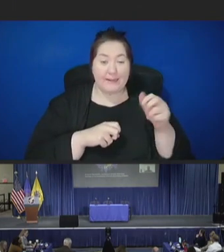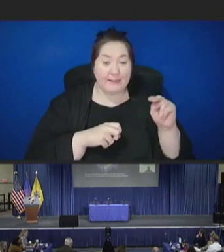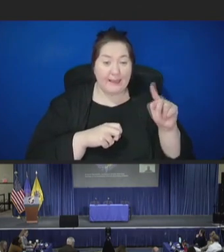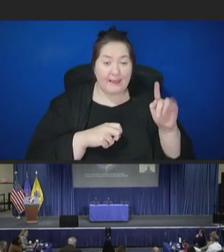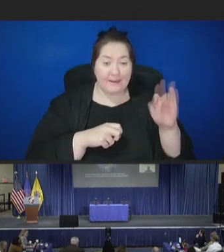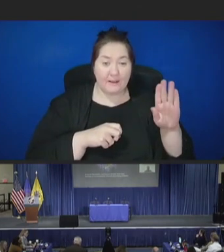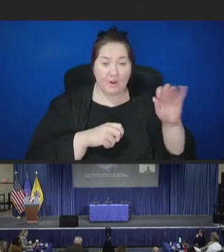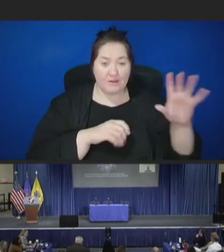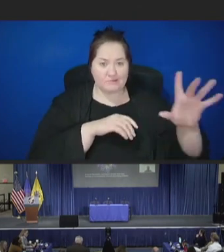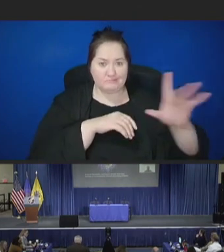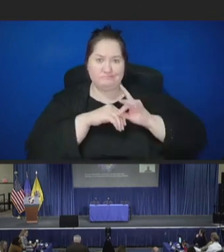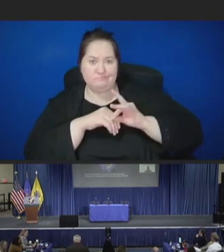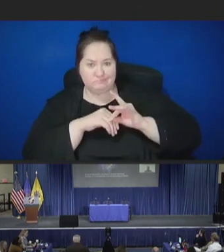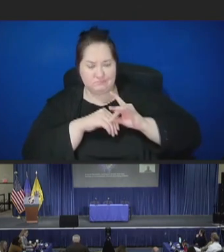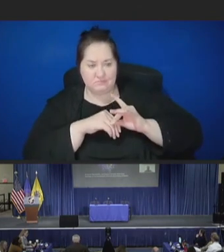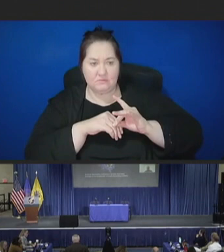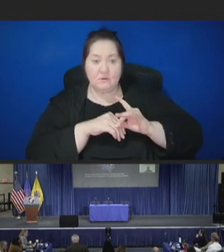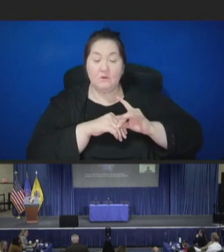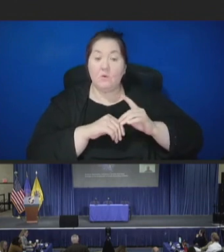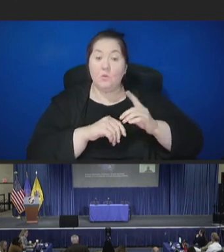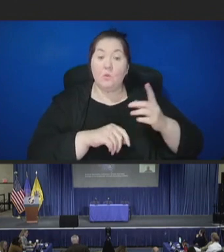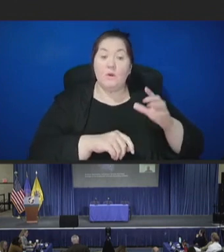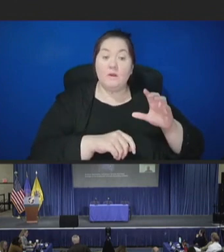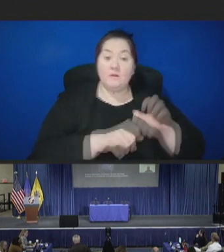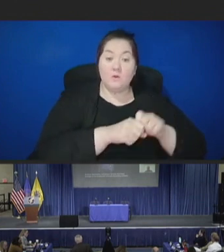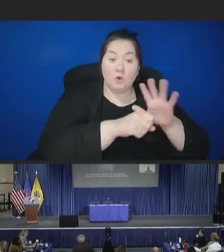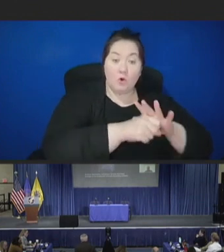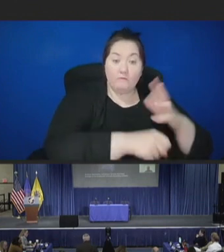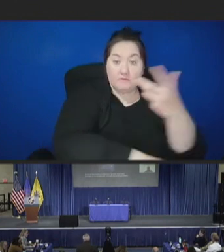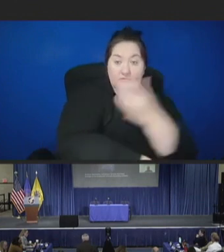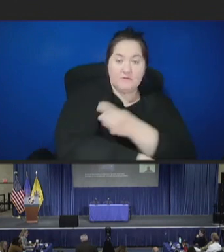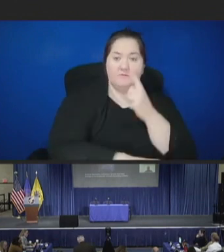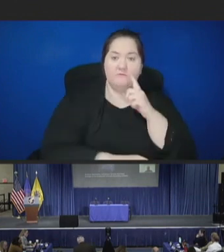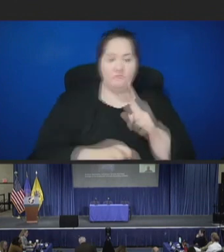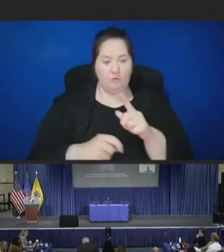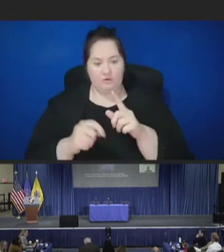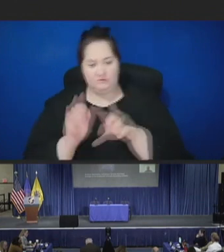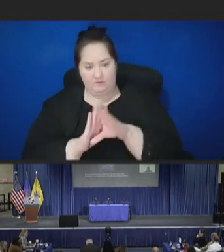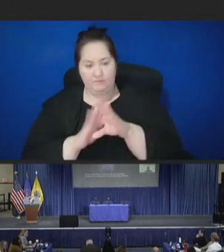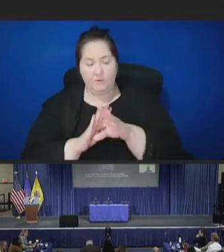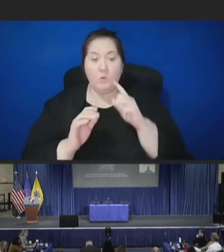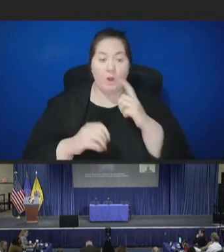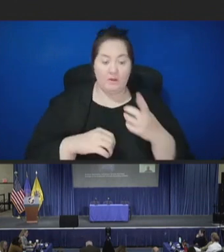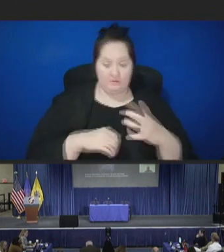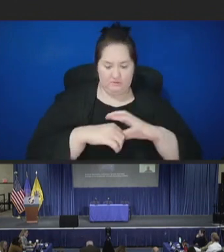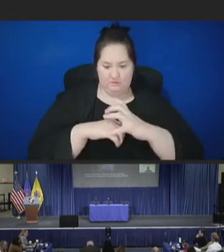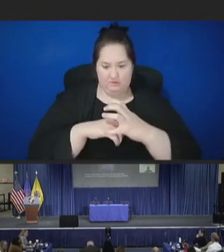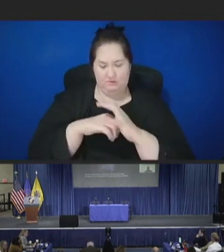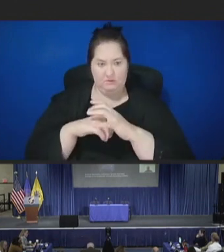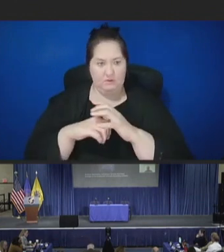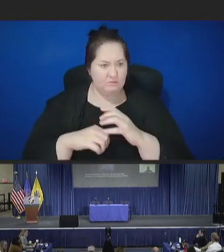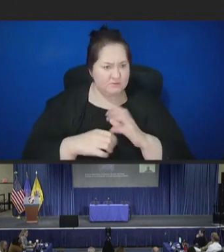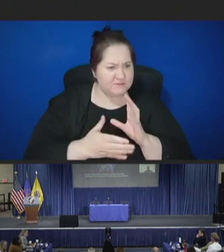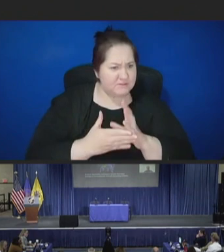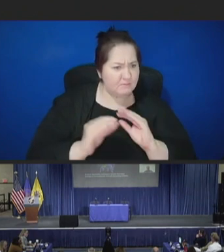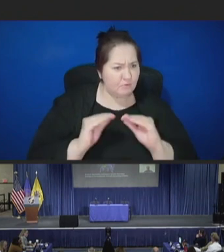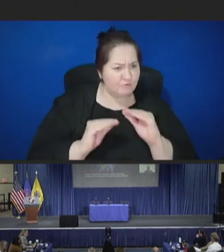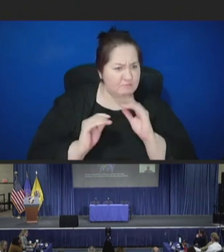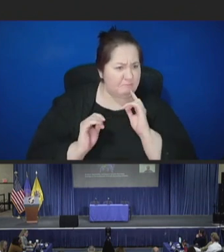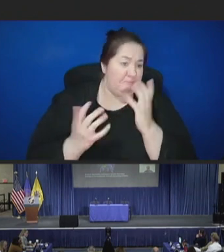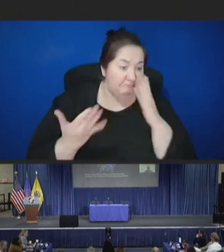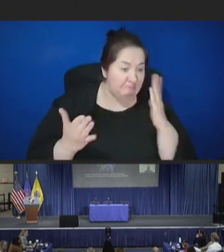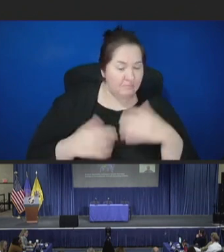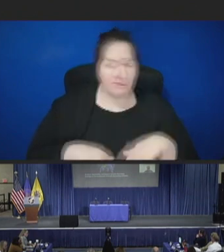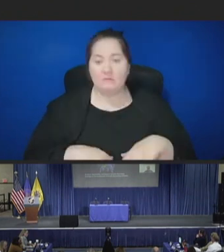COVID vaccine, the primary aim for the development of an HIV vaccine is to, I don't know why it stopped, sorry, is